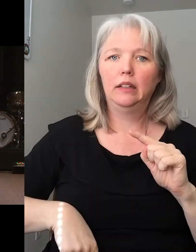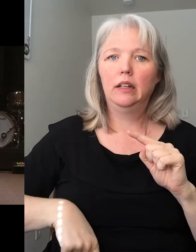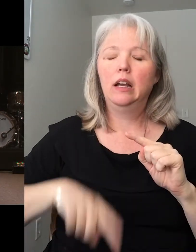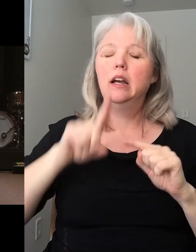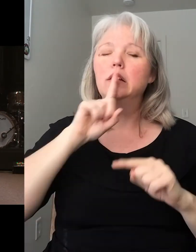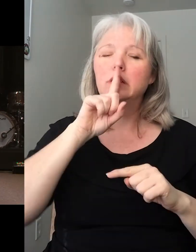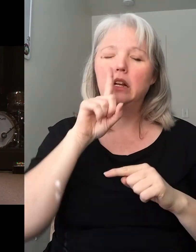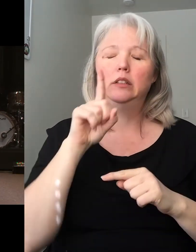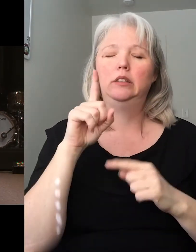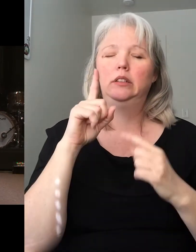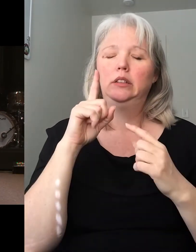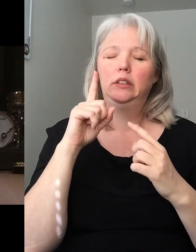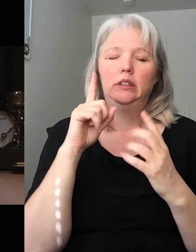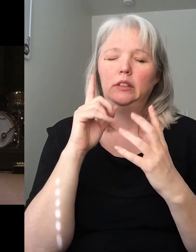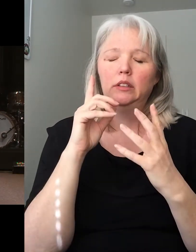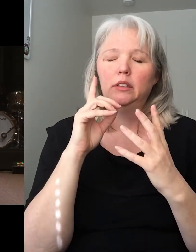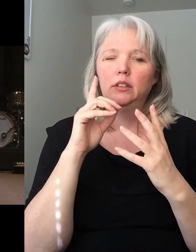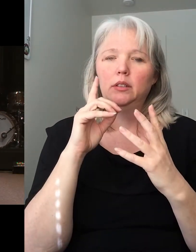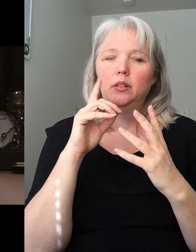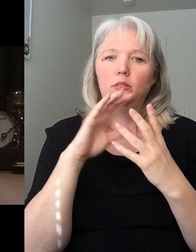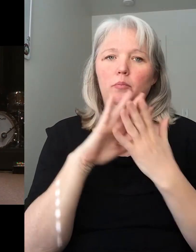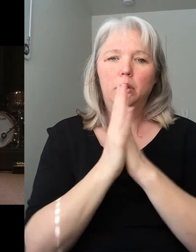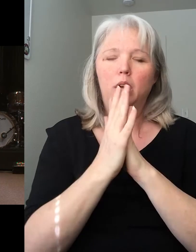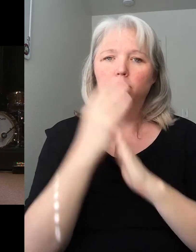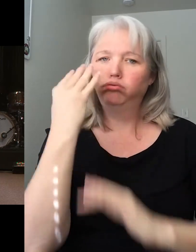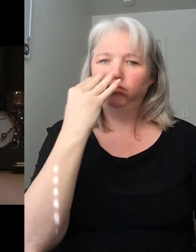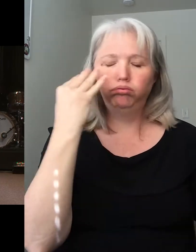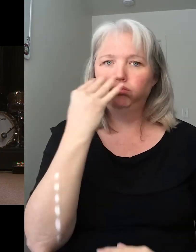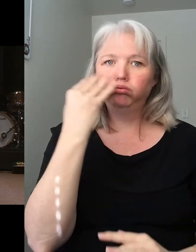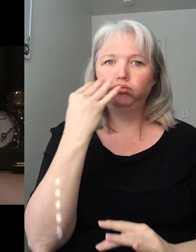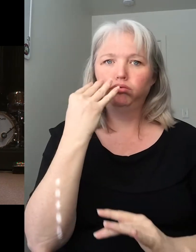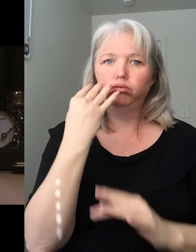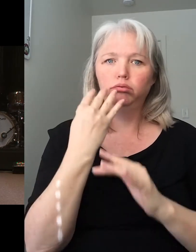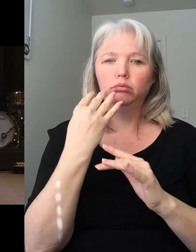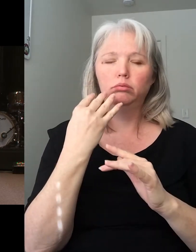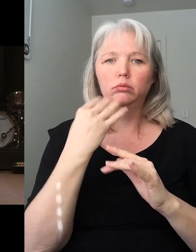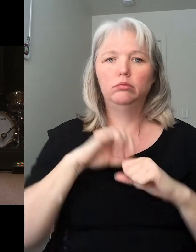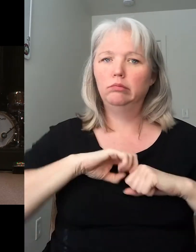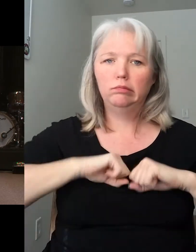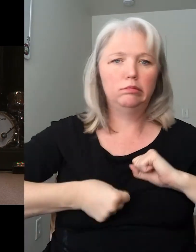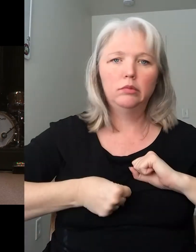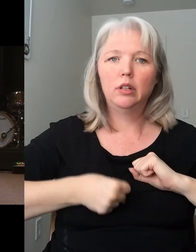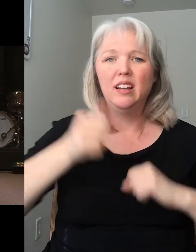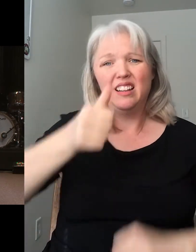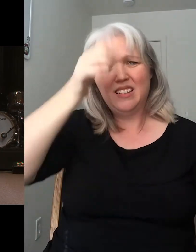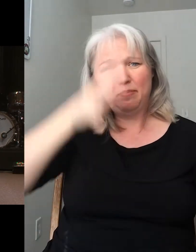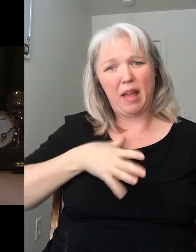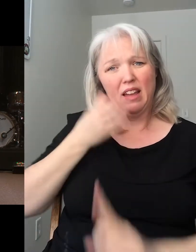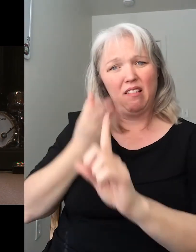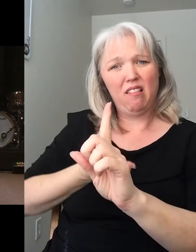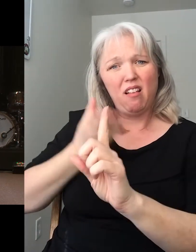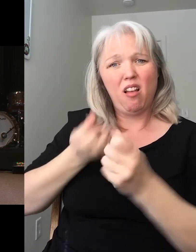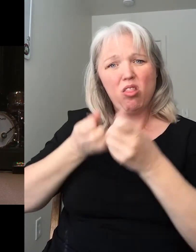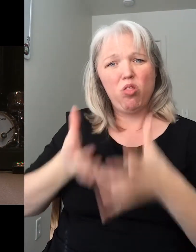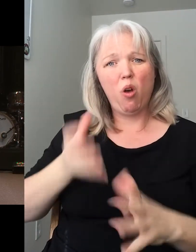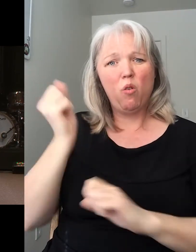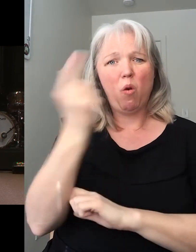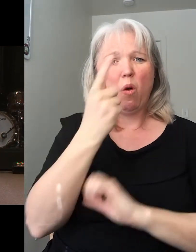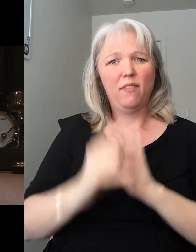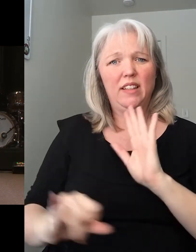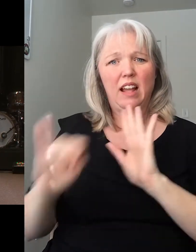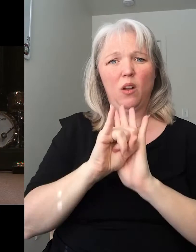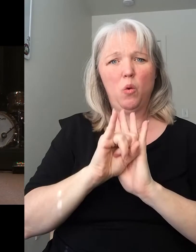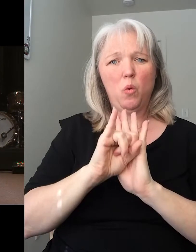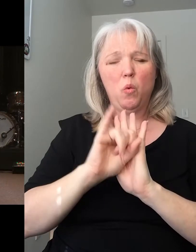And it's driving you eventually mad. This man had lost all of his identity except